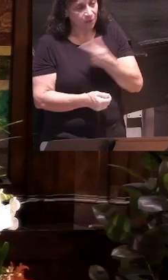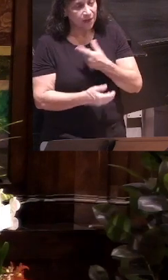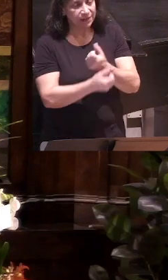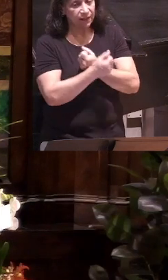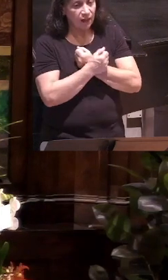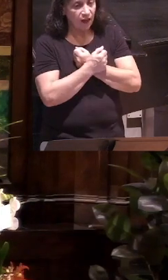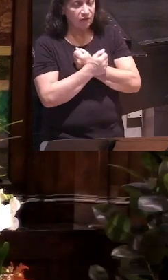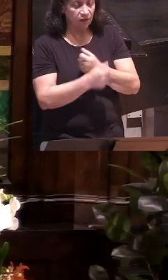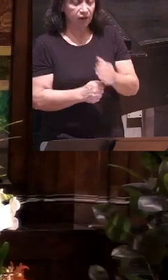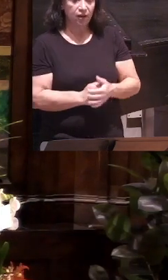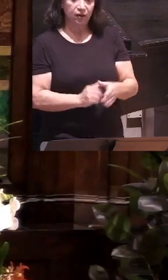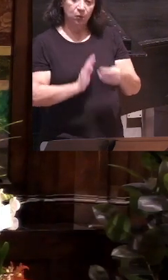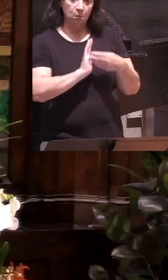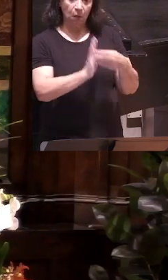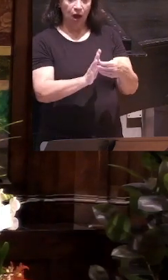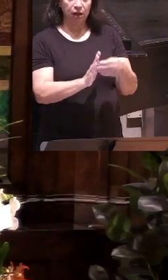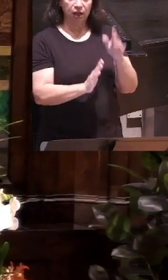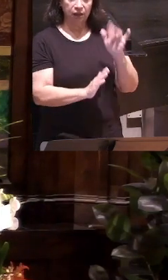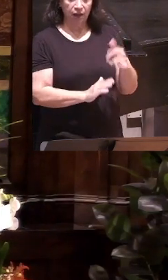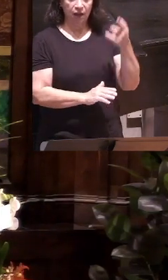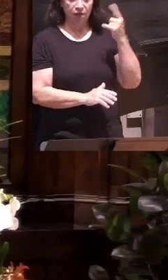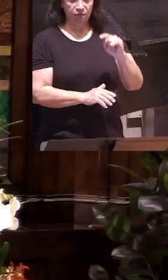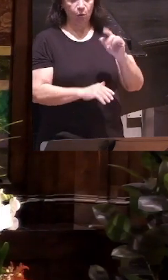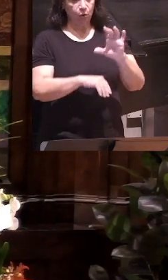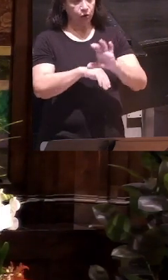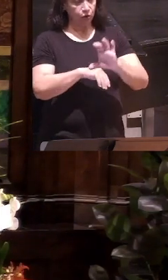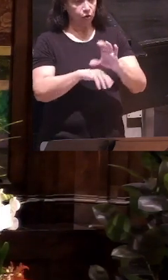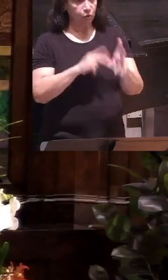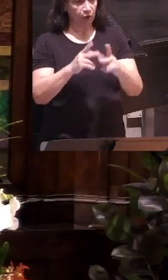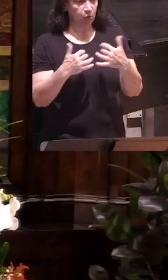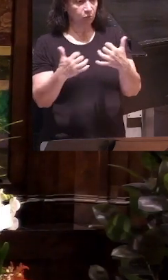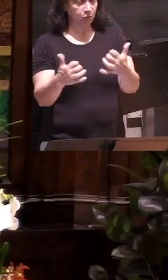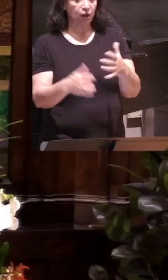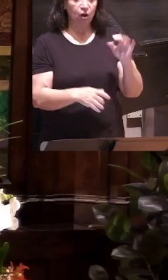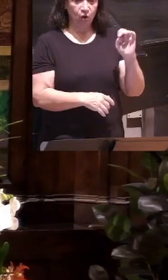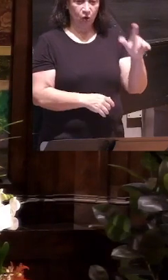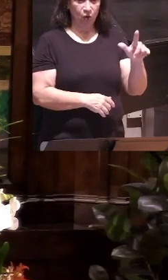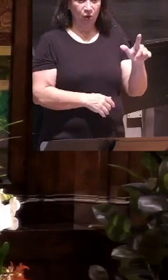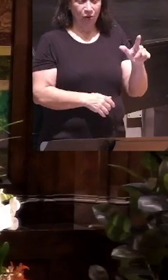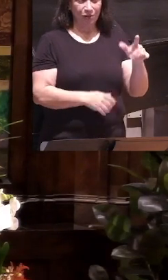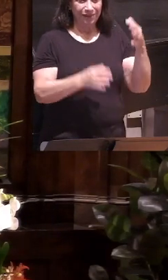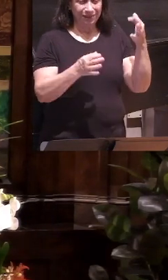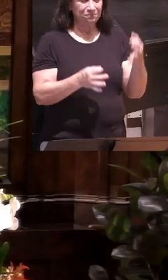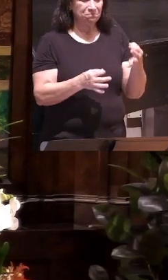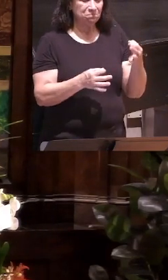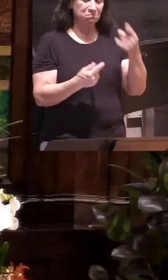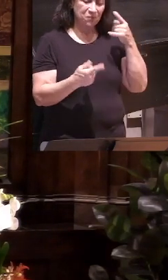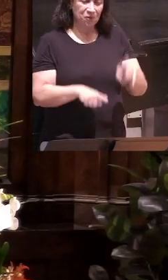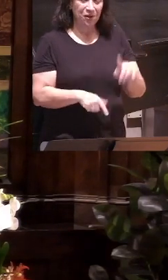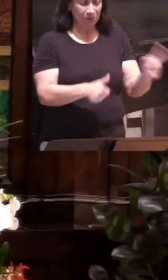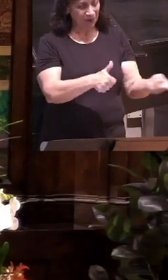As a way of modeling this for the congregation, Earl agreed to go first.